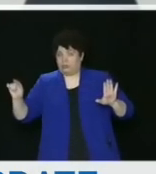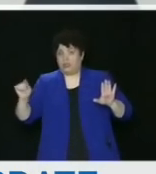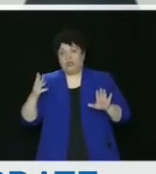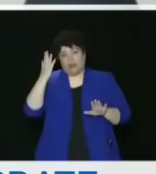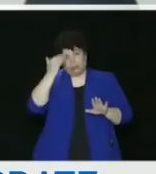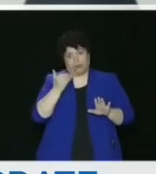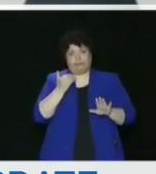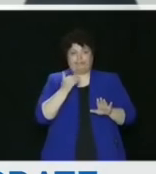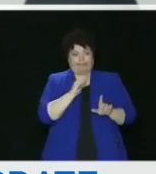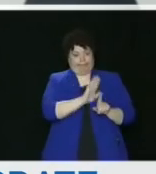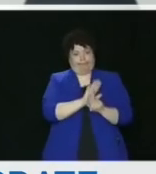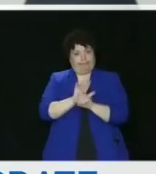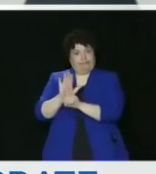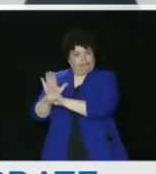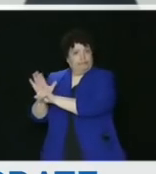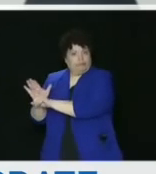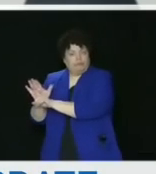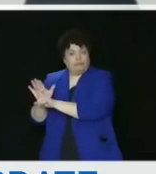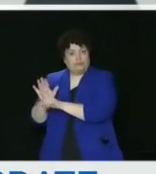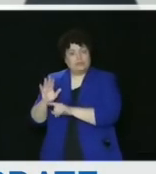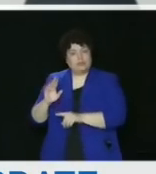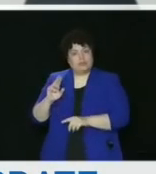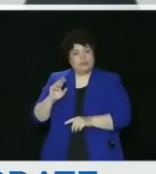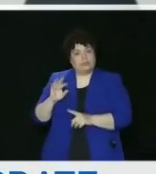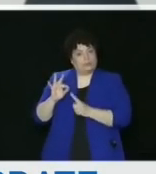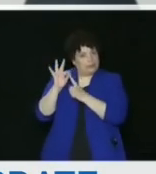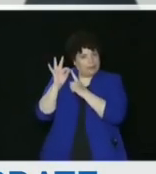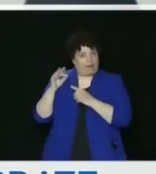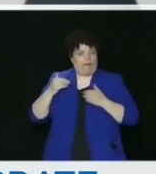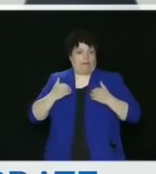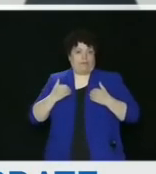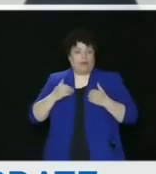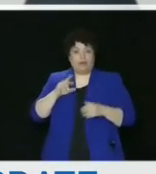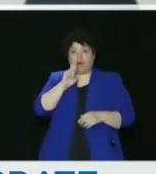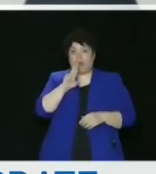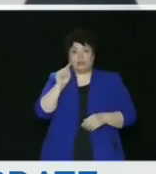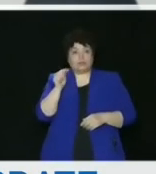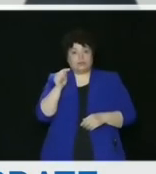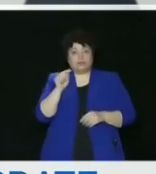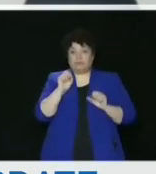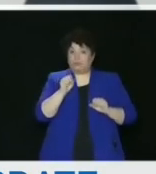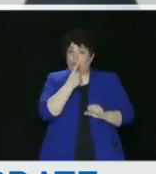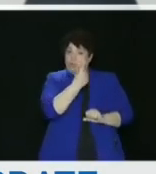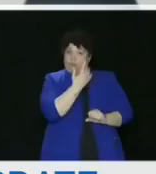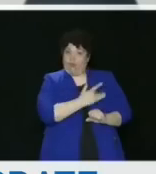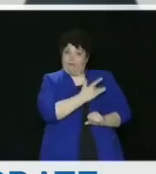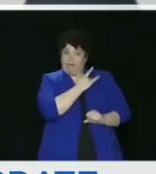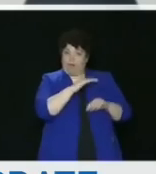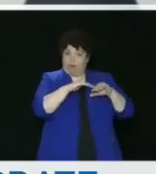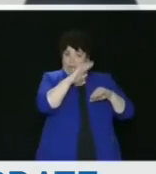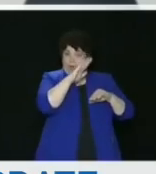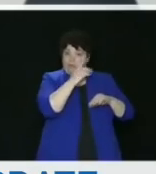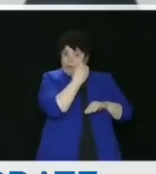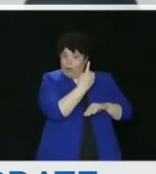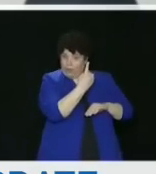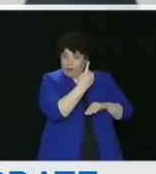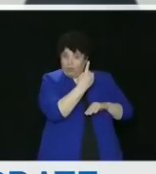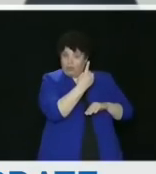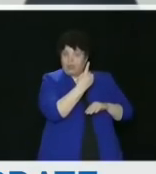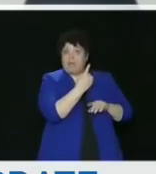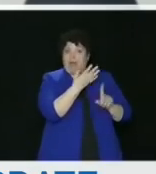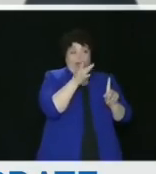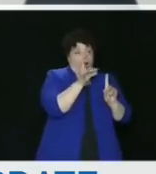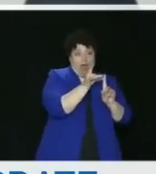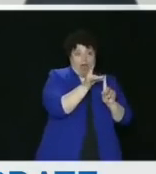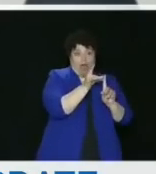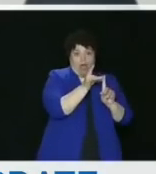Because yes, it's true that if in one province the RT is above 1, that's something that's got to be